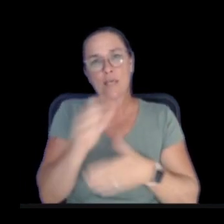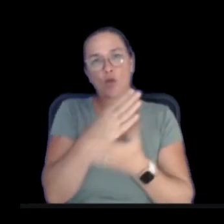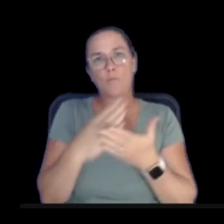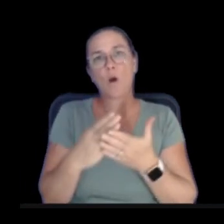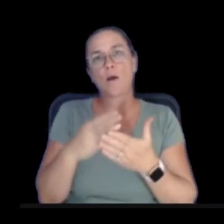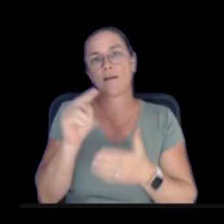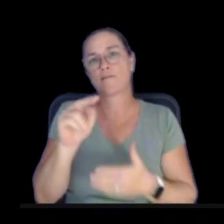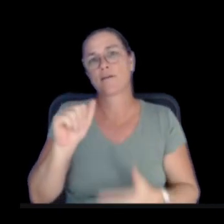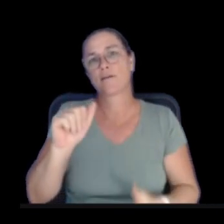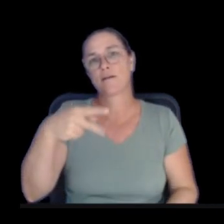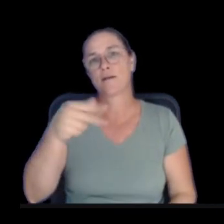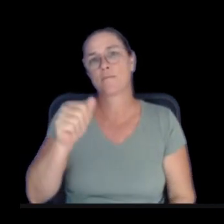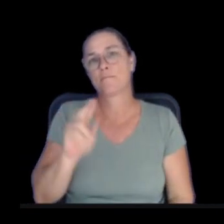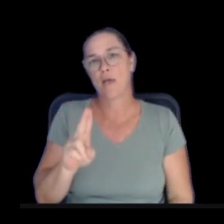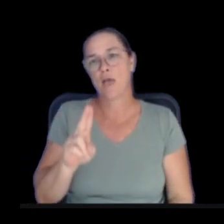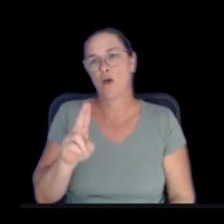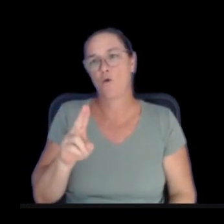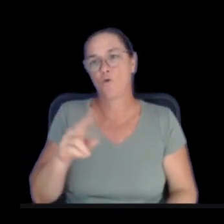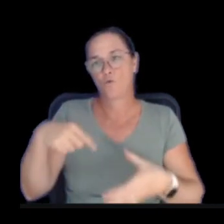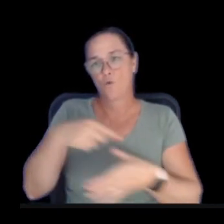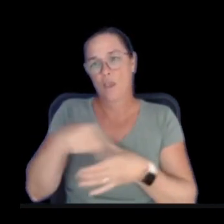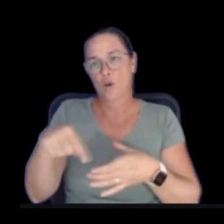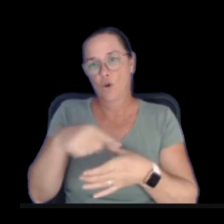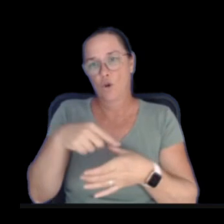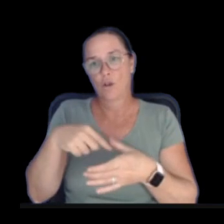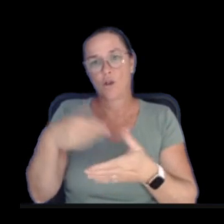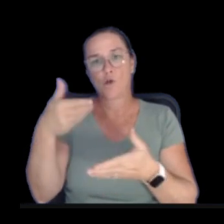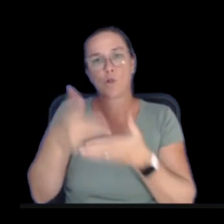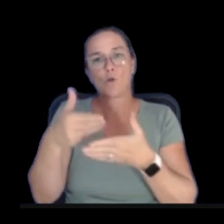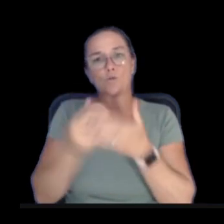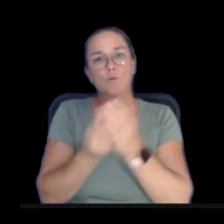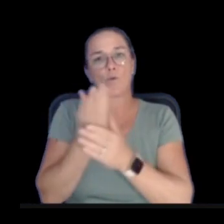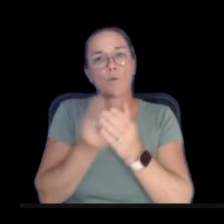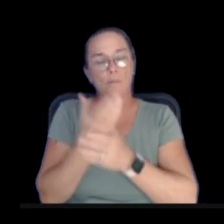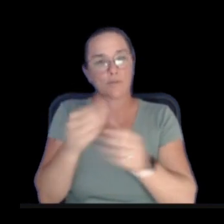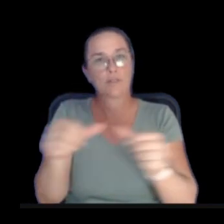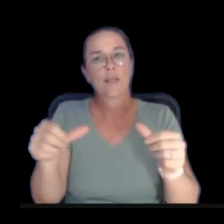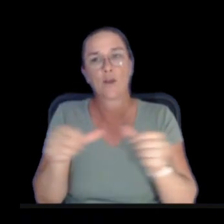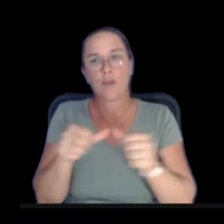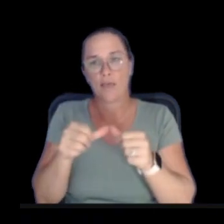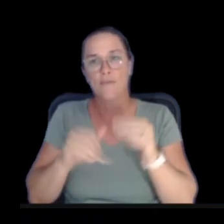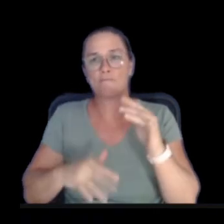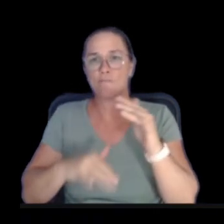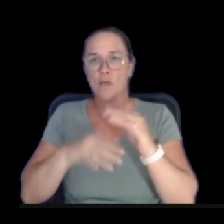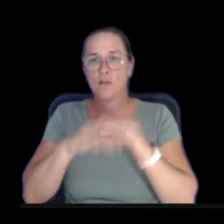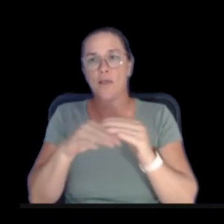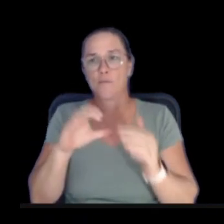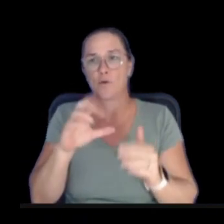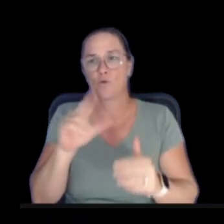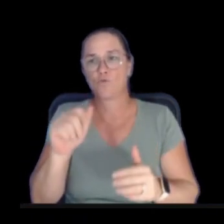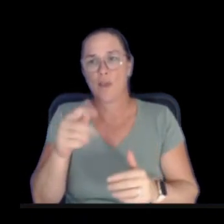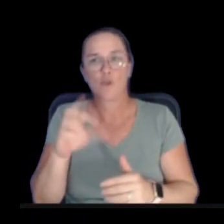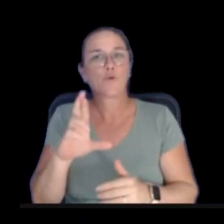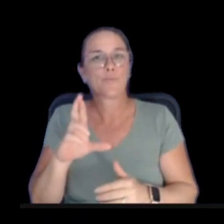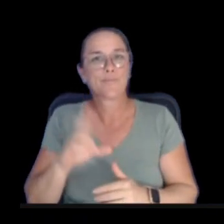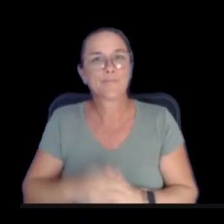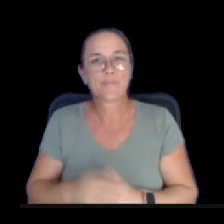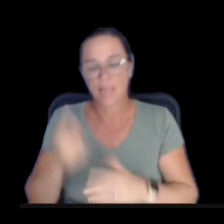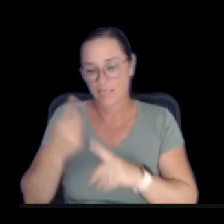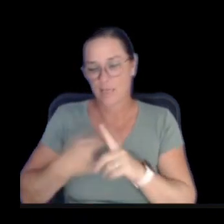here, adjacent to the eruption site which filled this part of the crater last month.